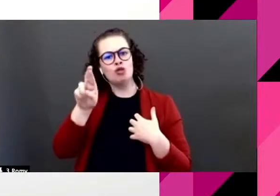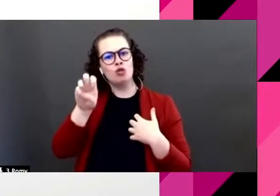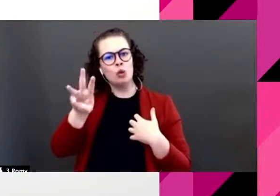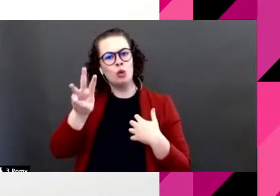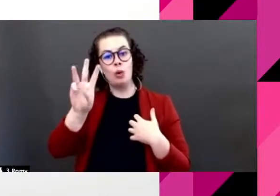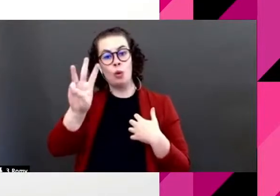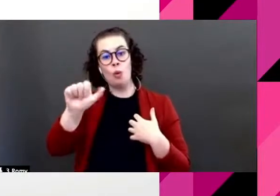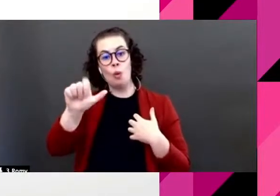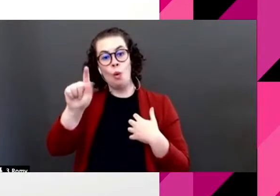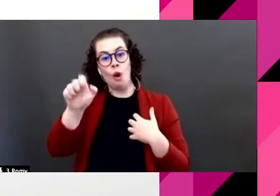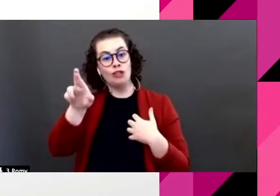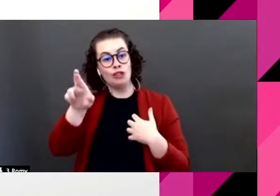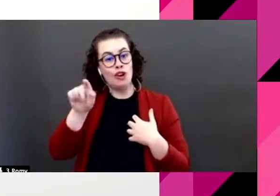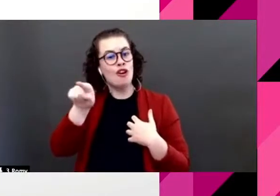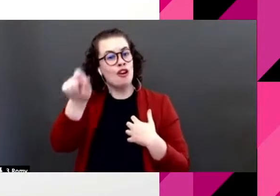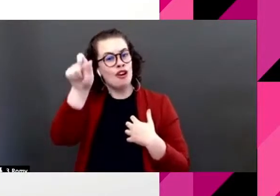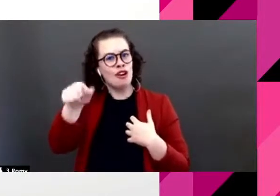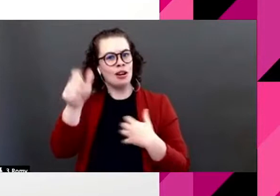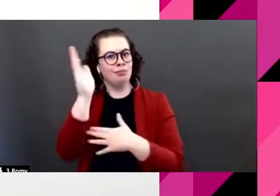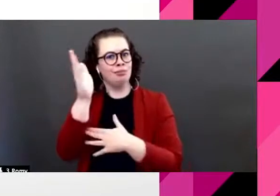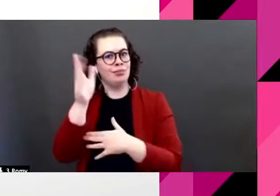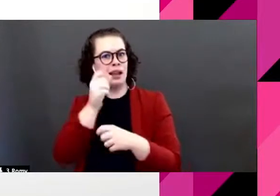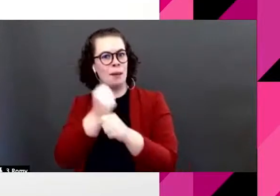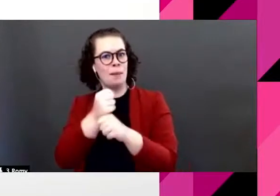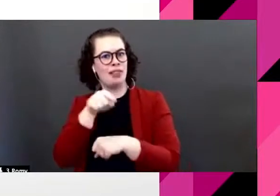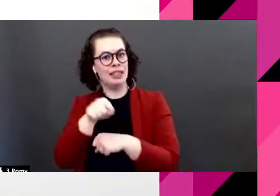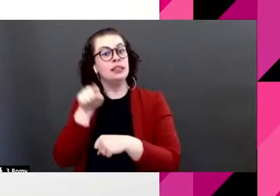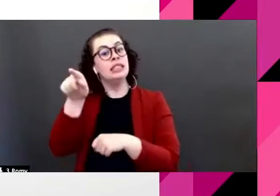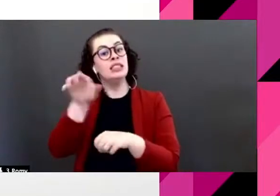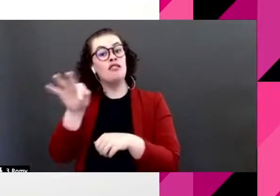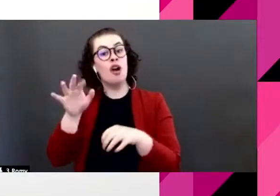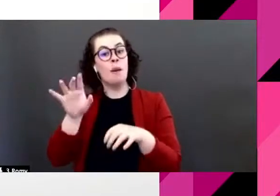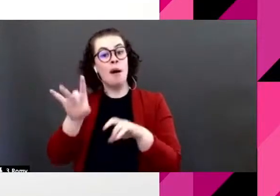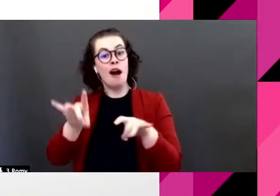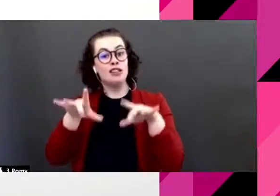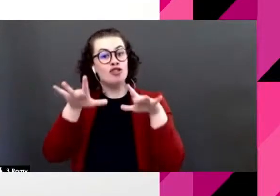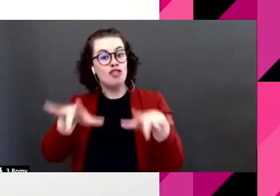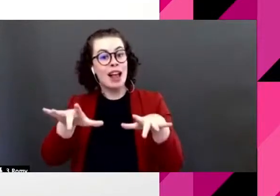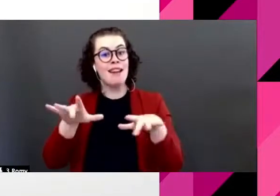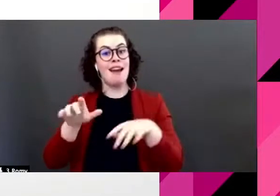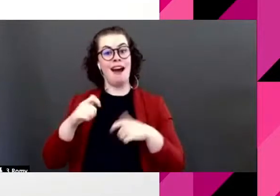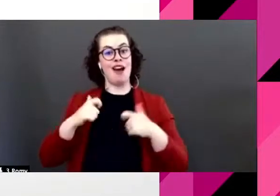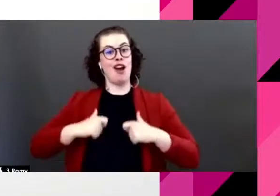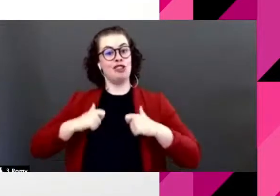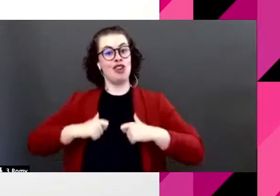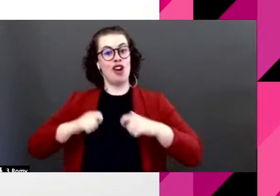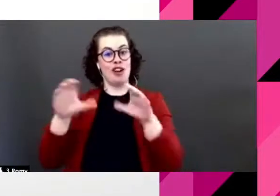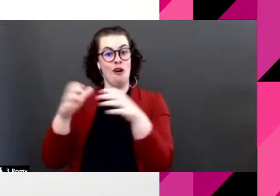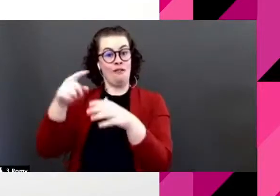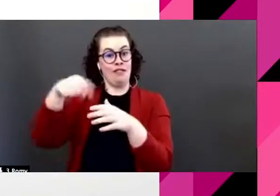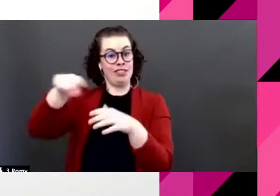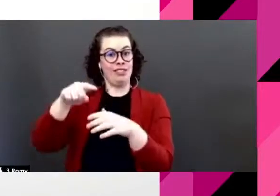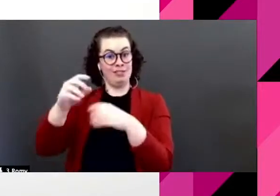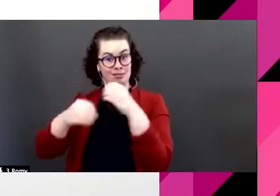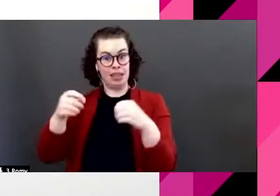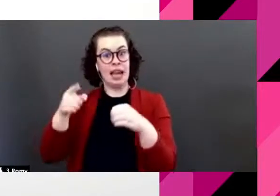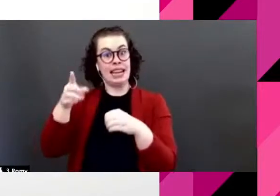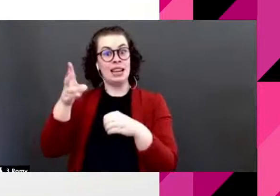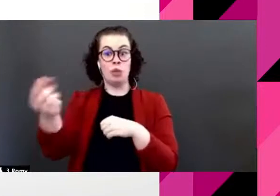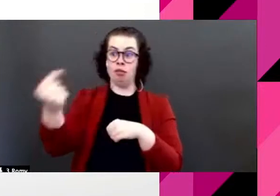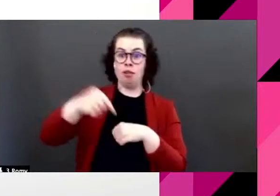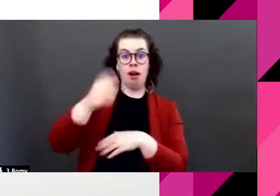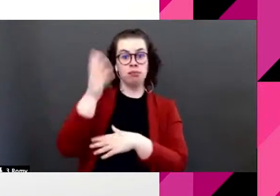Australia's Attorney General's Department. And Andrew is coming all the way here today to share his insights on how best